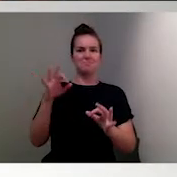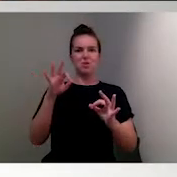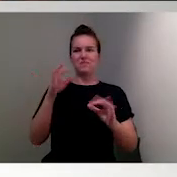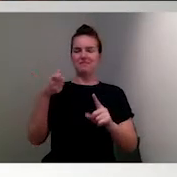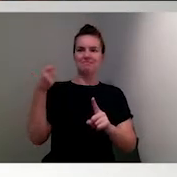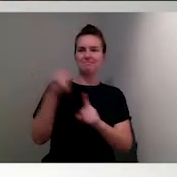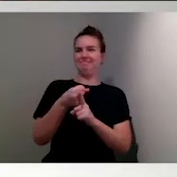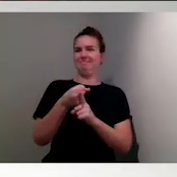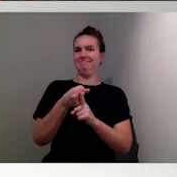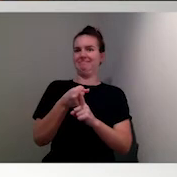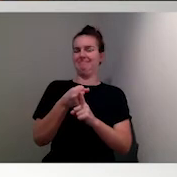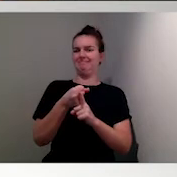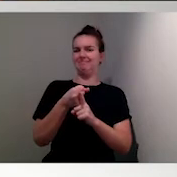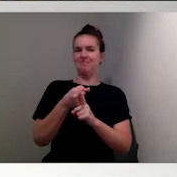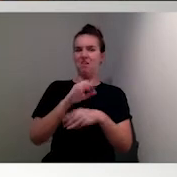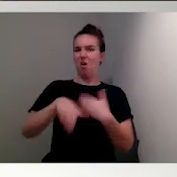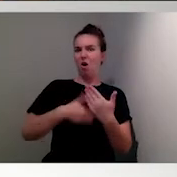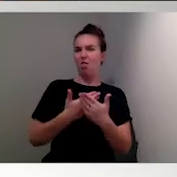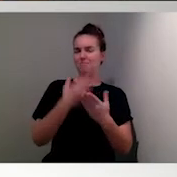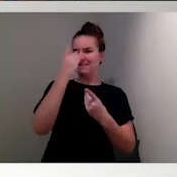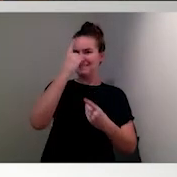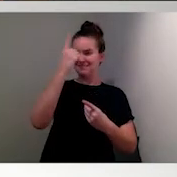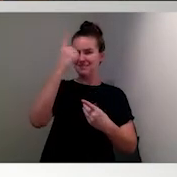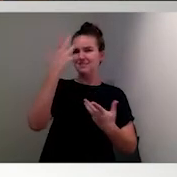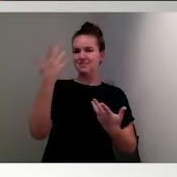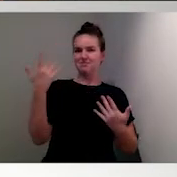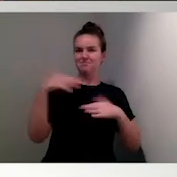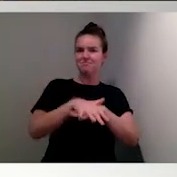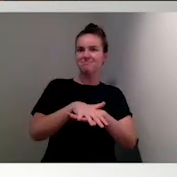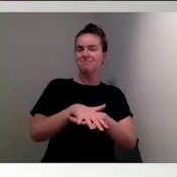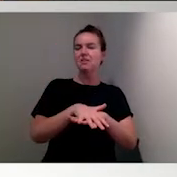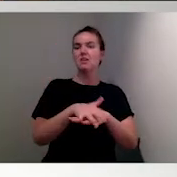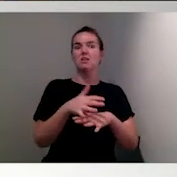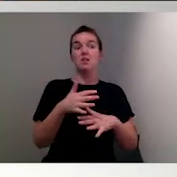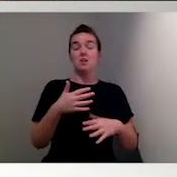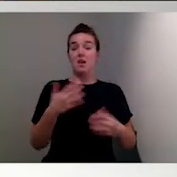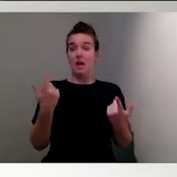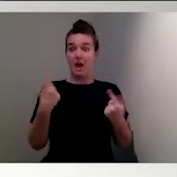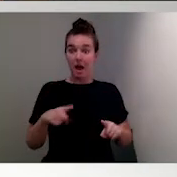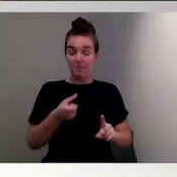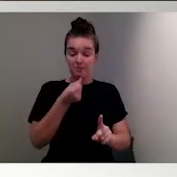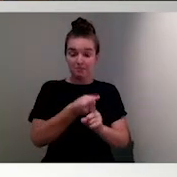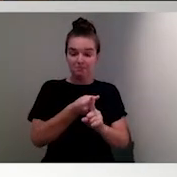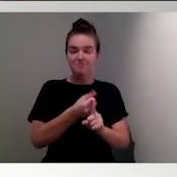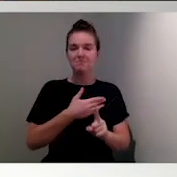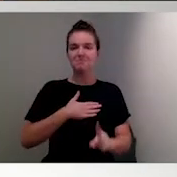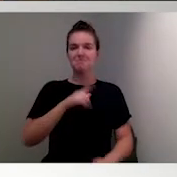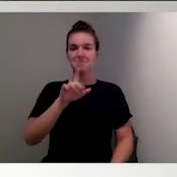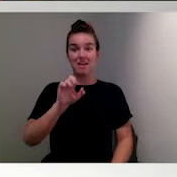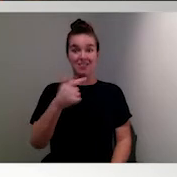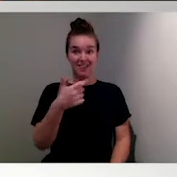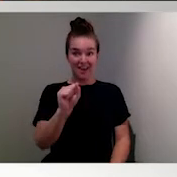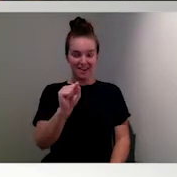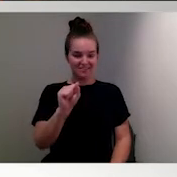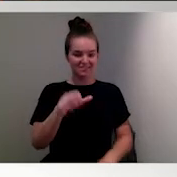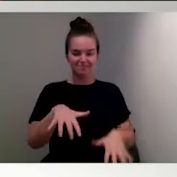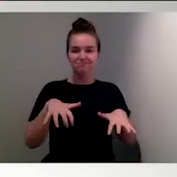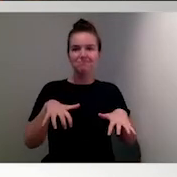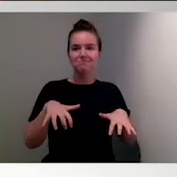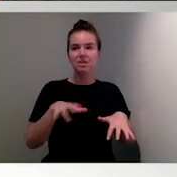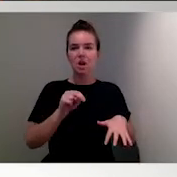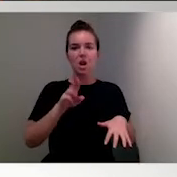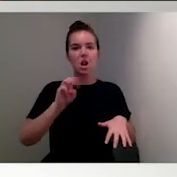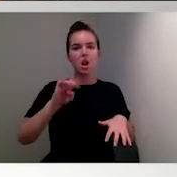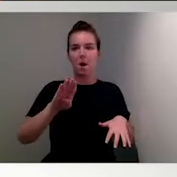me to go numb in my legs. And it was very sudden. It was 1 minute, literally. I